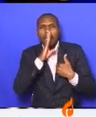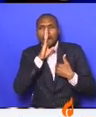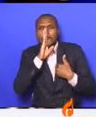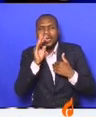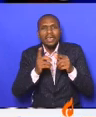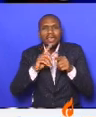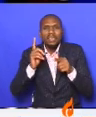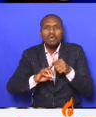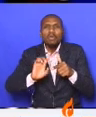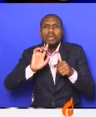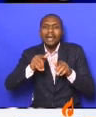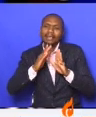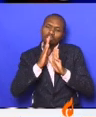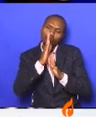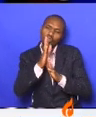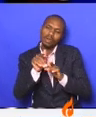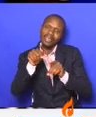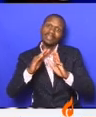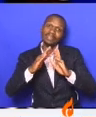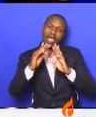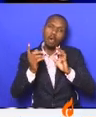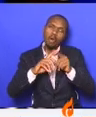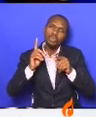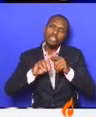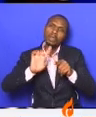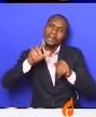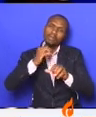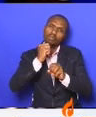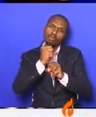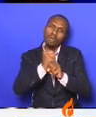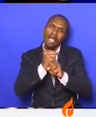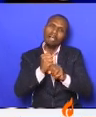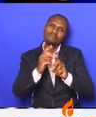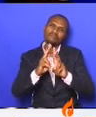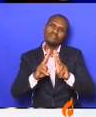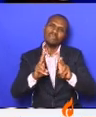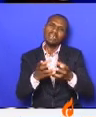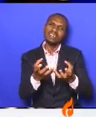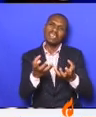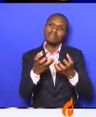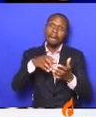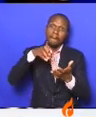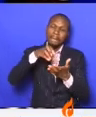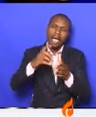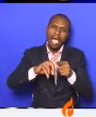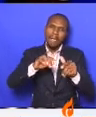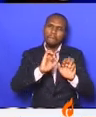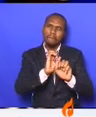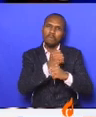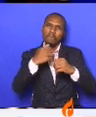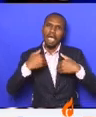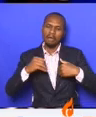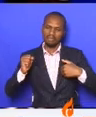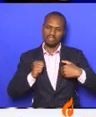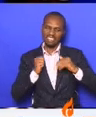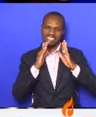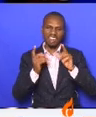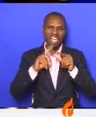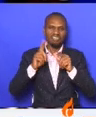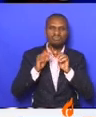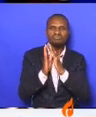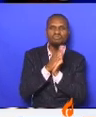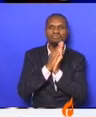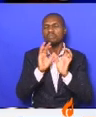We need to be orderly in this matter. We are going to handle a very heavy matter. We cannot have any senator heckling the